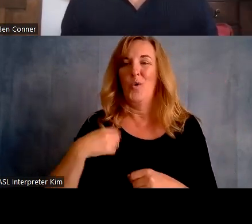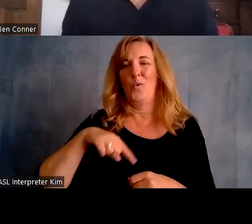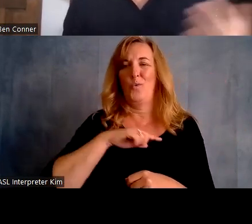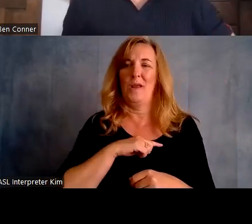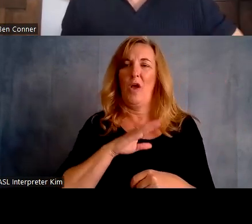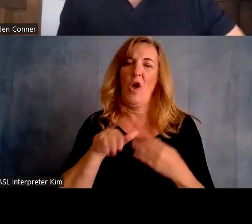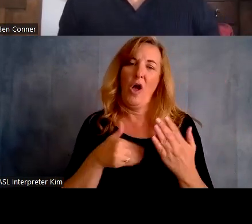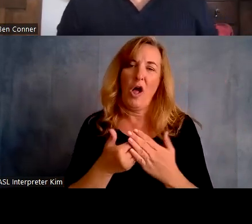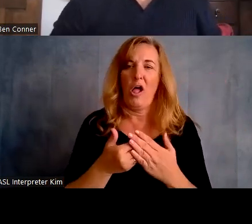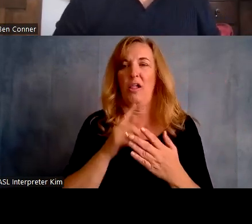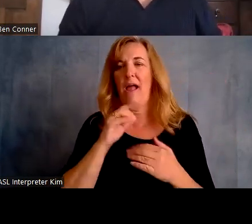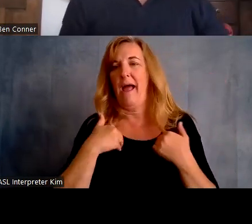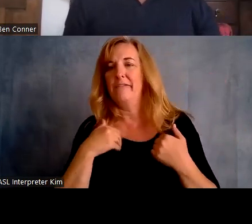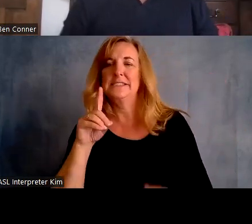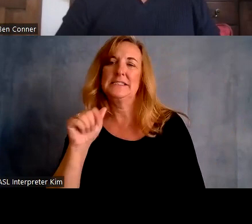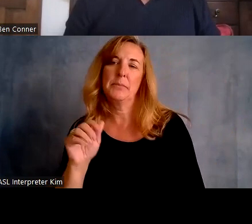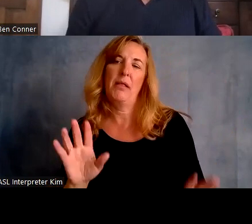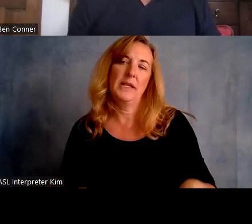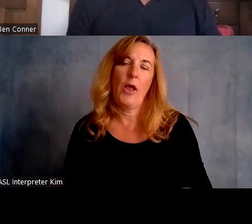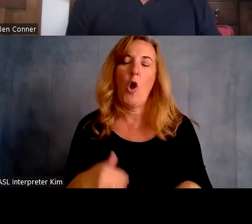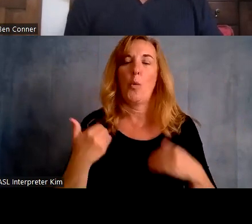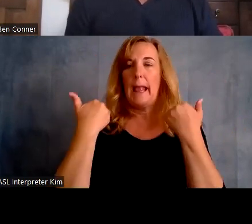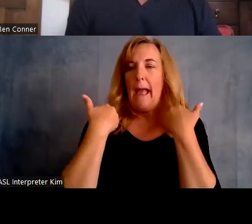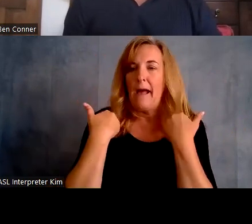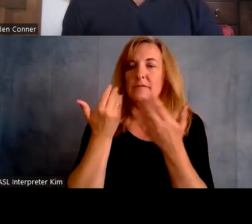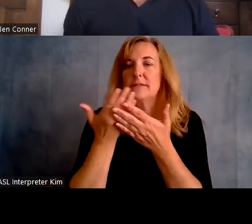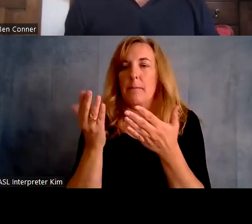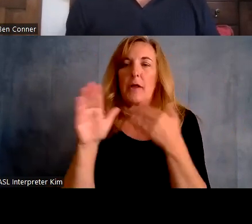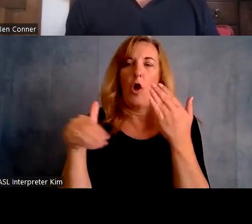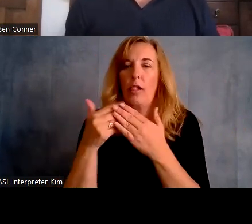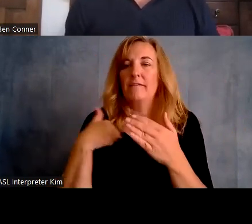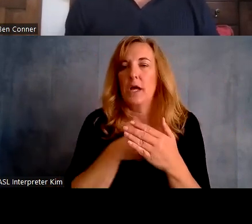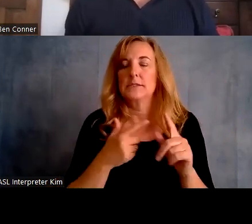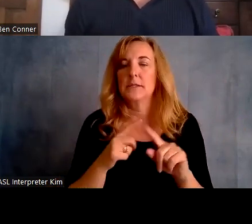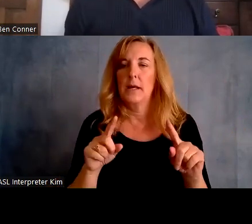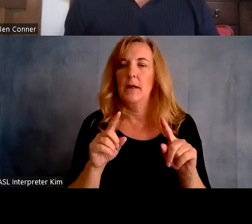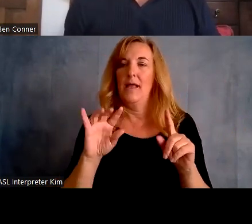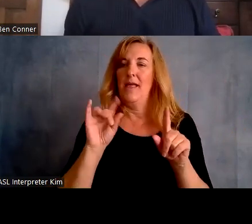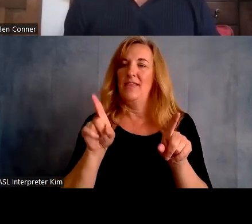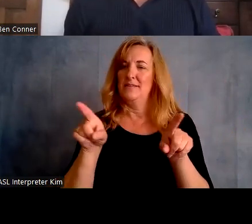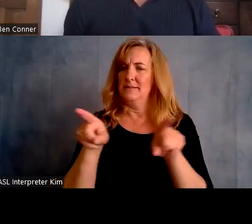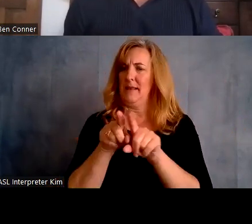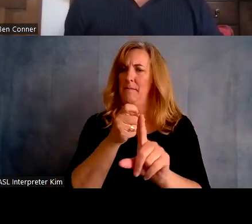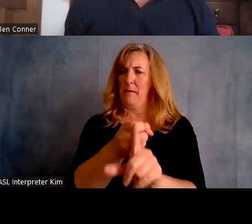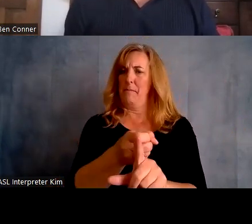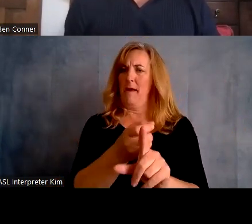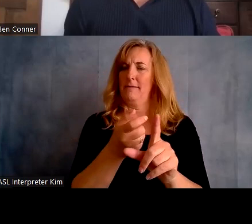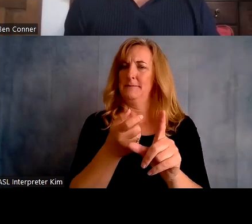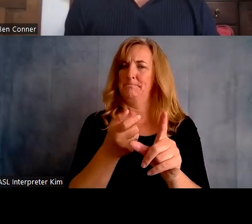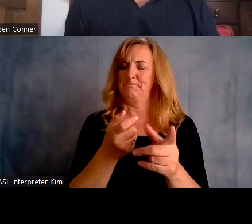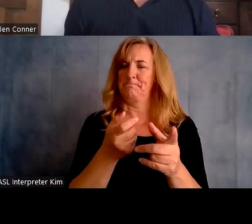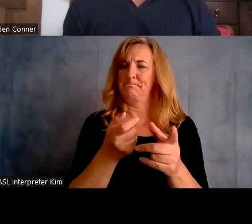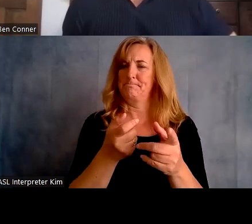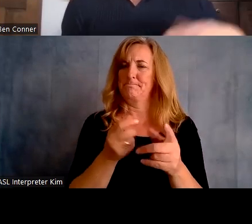disabled somehow, right? Aren't we all disabled? But that has the same impact of